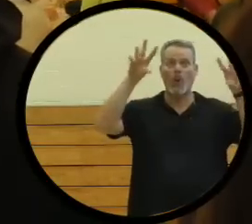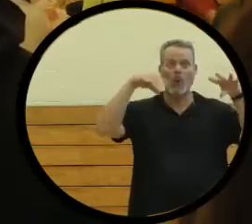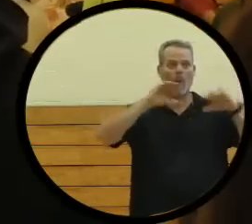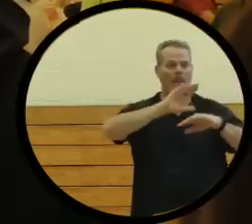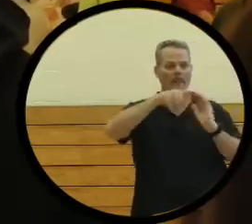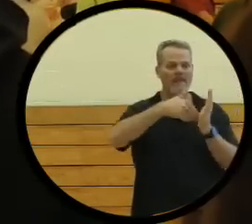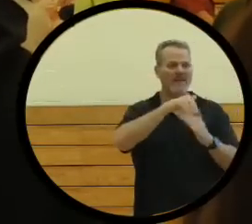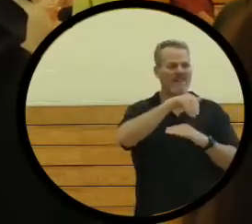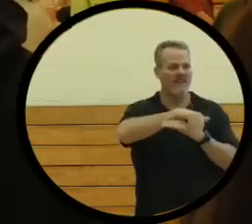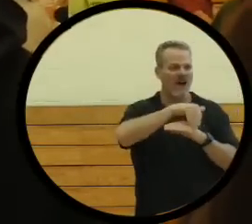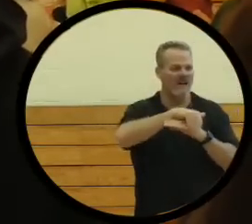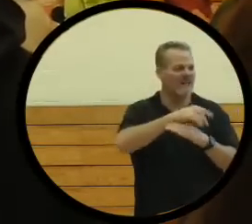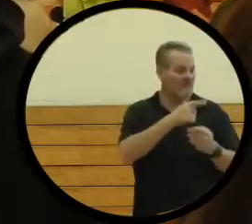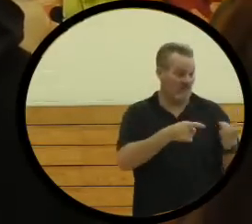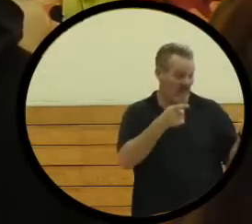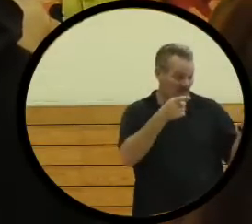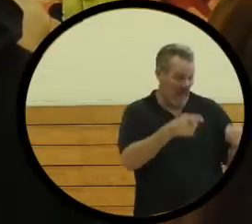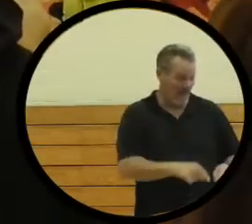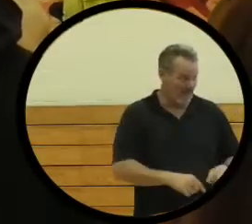and whatnot?